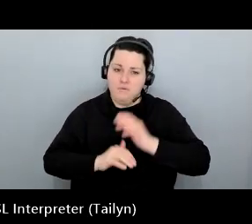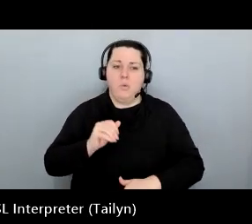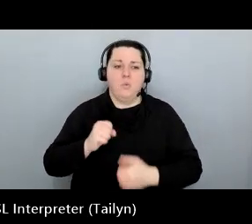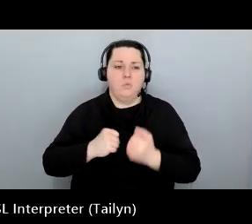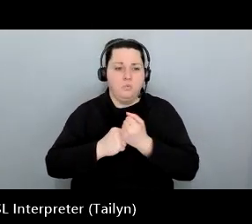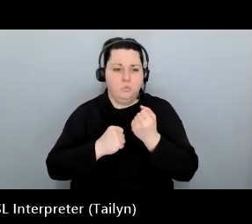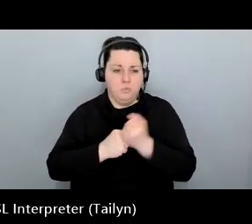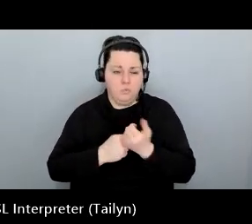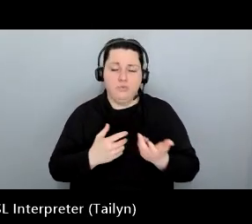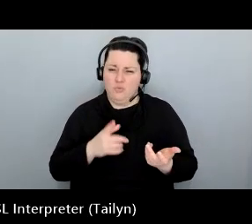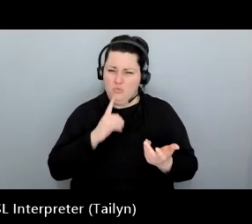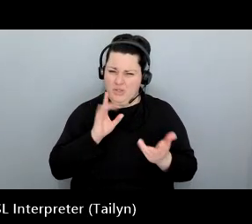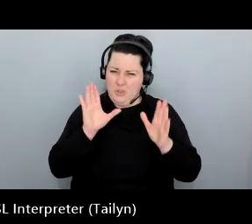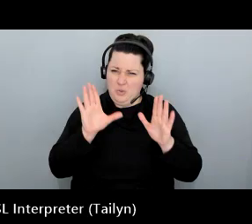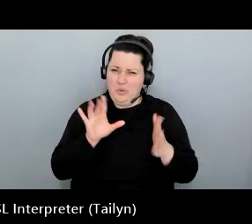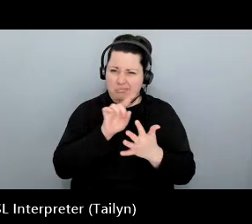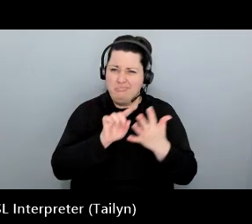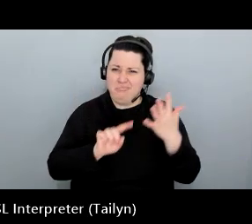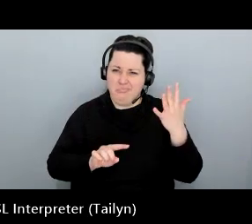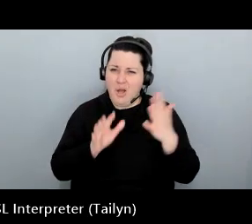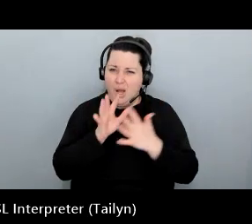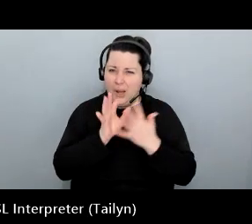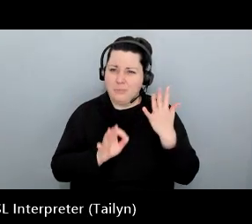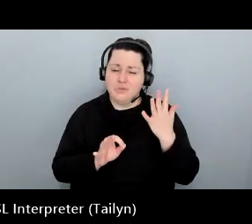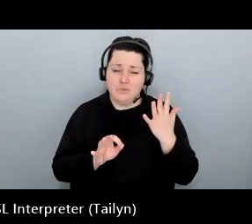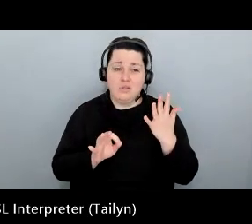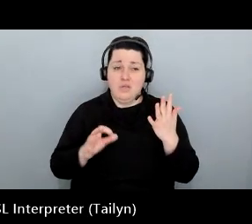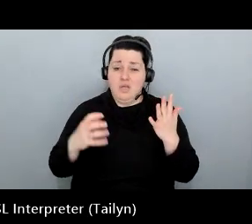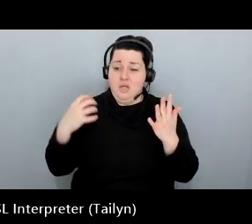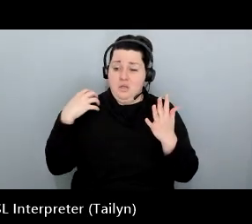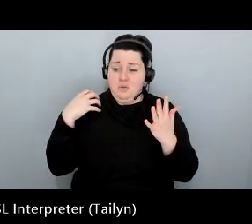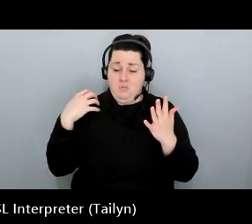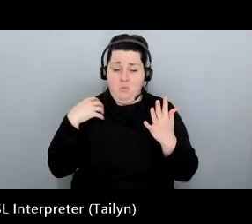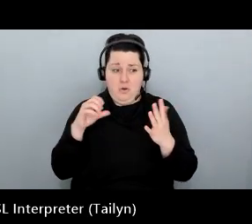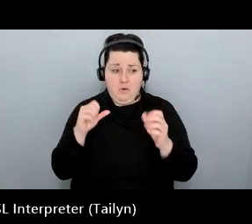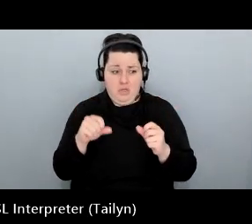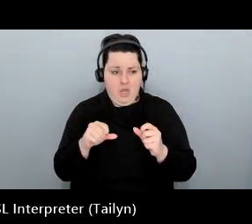things that are out there here that, you as an employer could take an advantage of